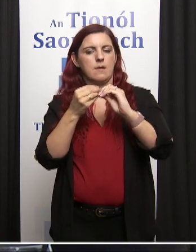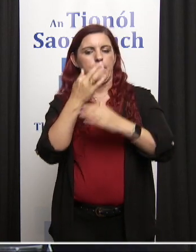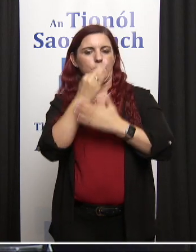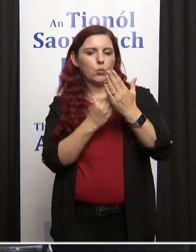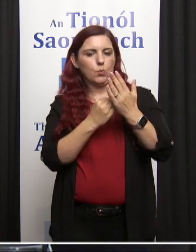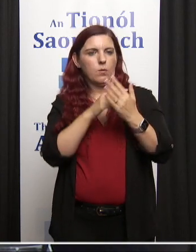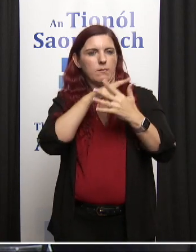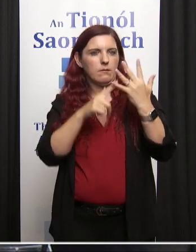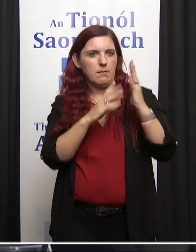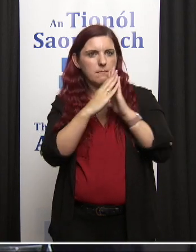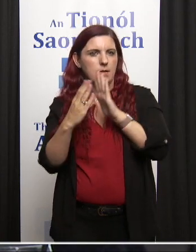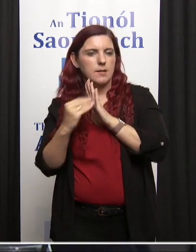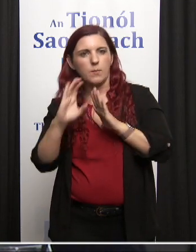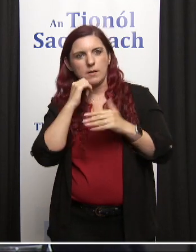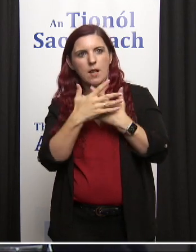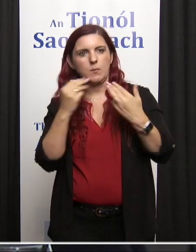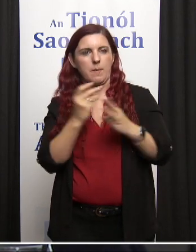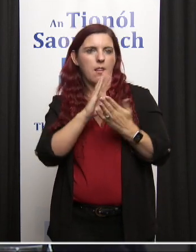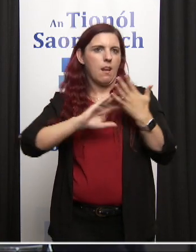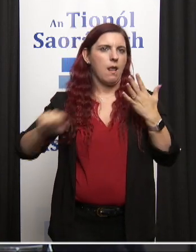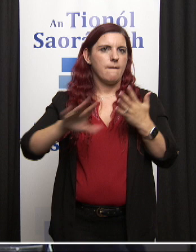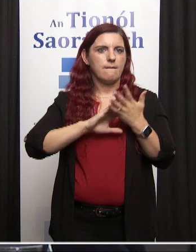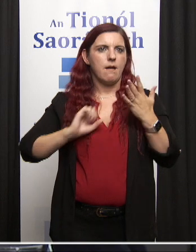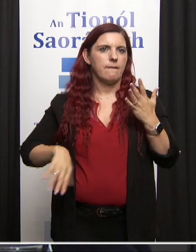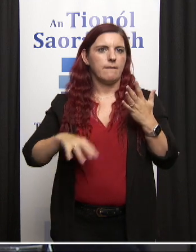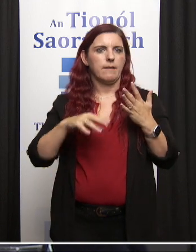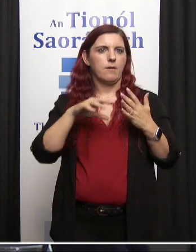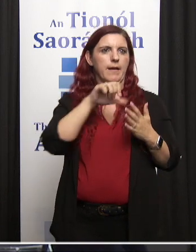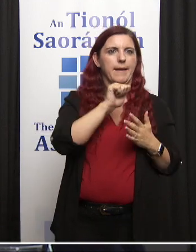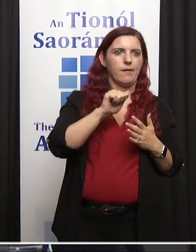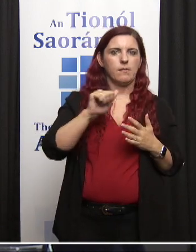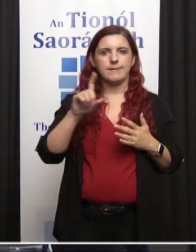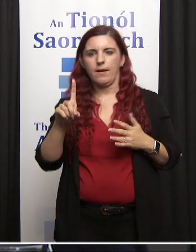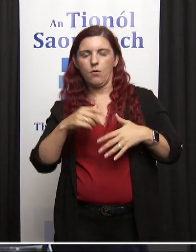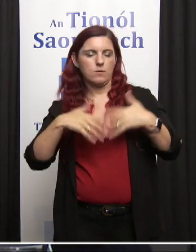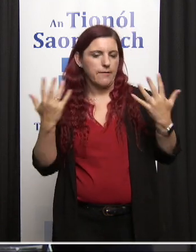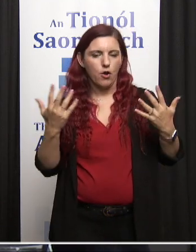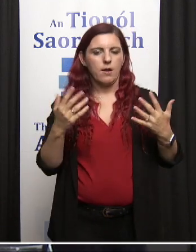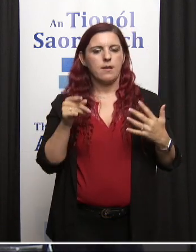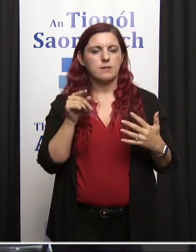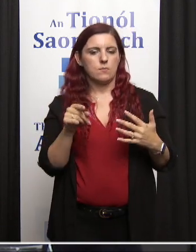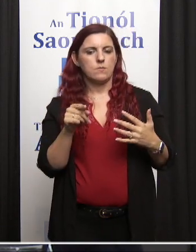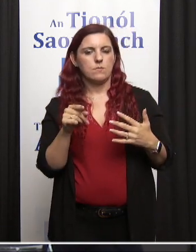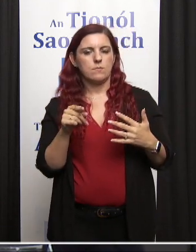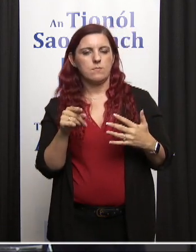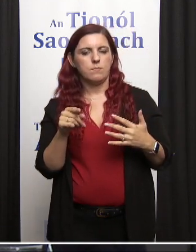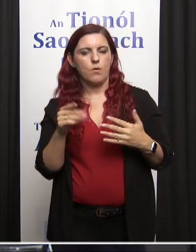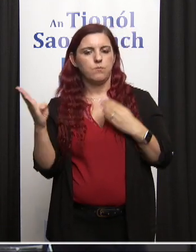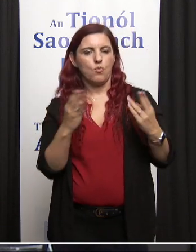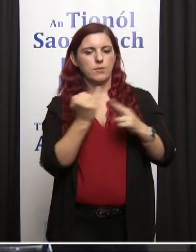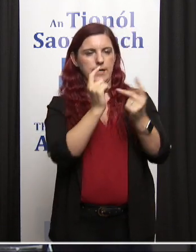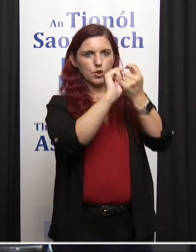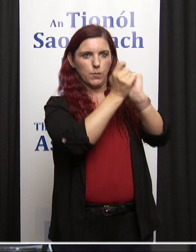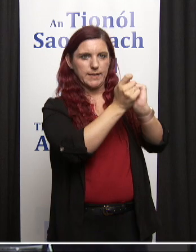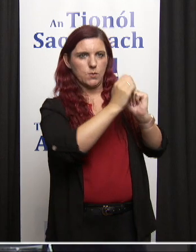because a lot of people discounted Model A or Model D or whatever, but brought in tweaks